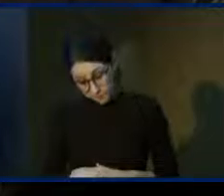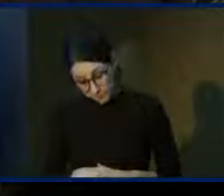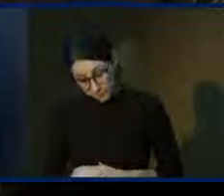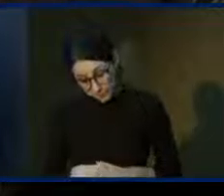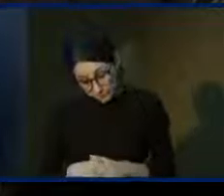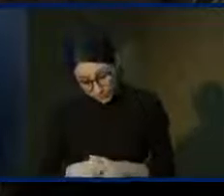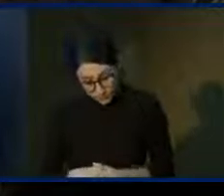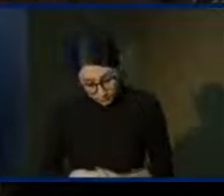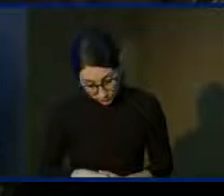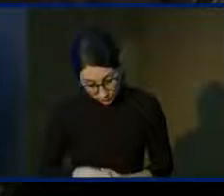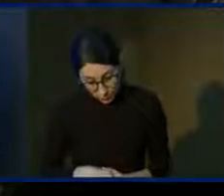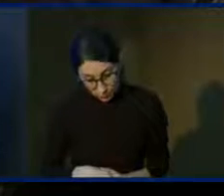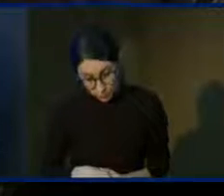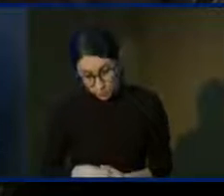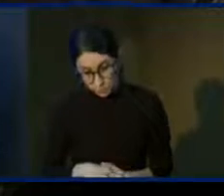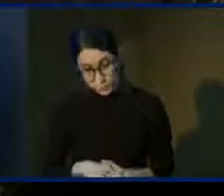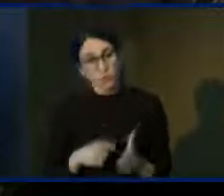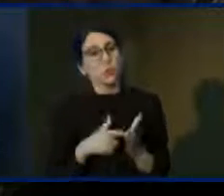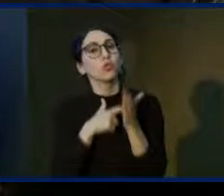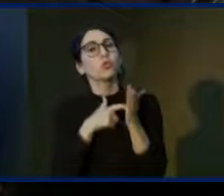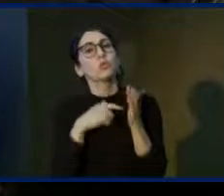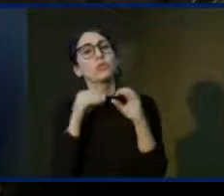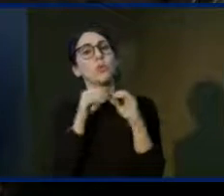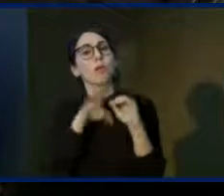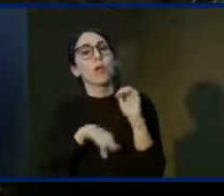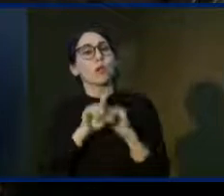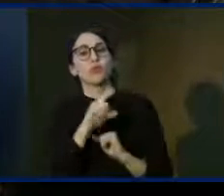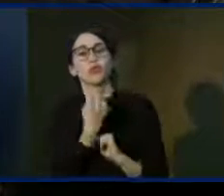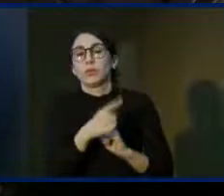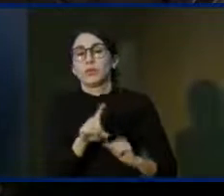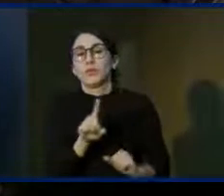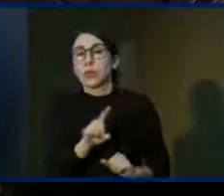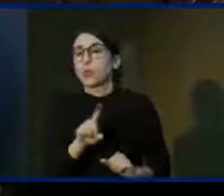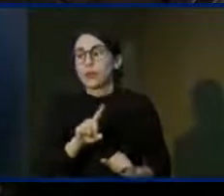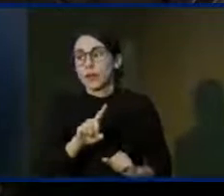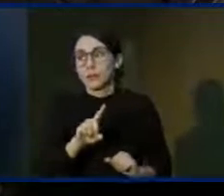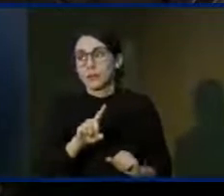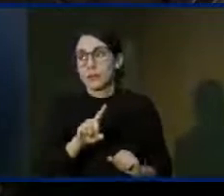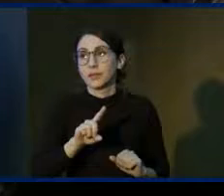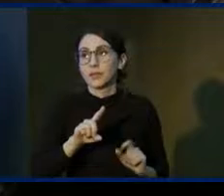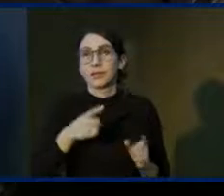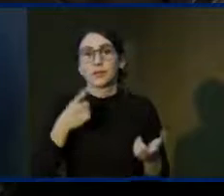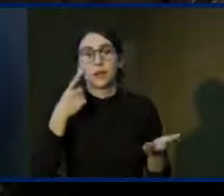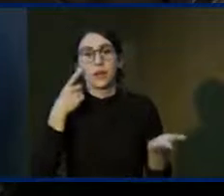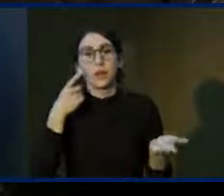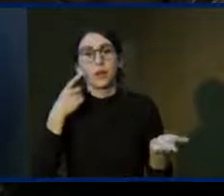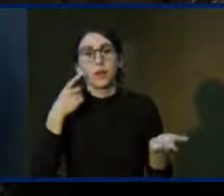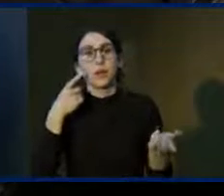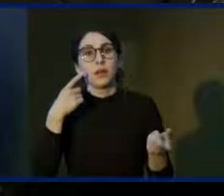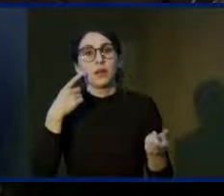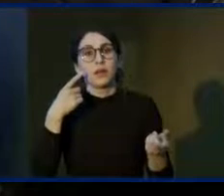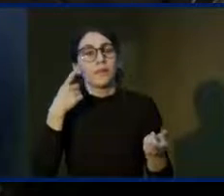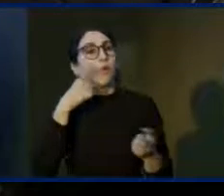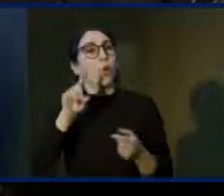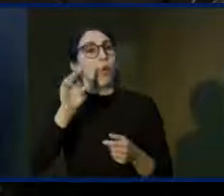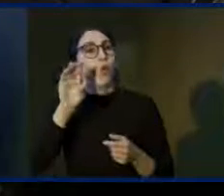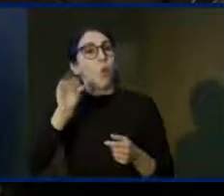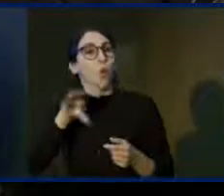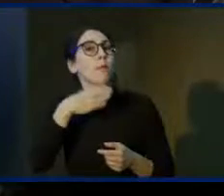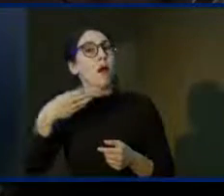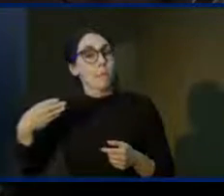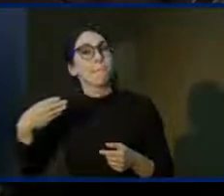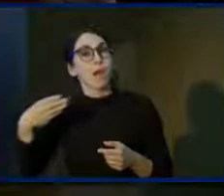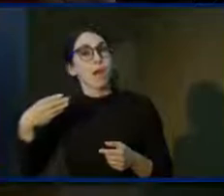more than just the Democrats to put President Barack Obama in